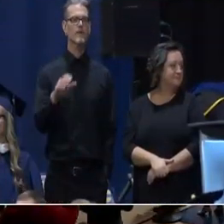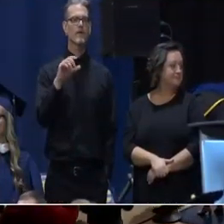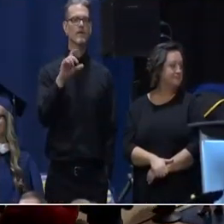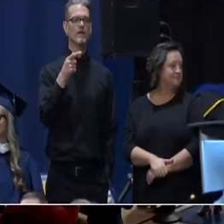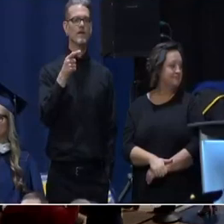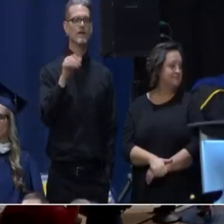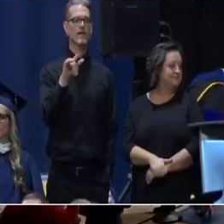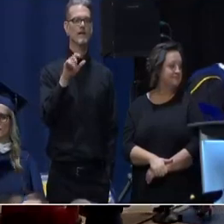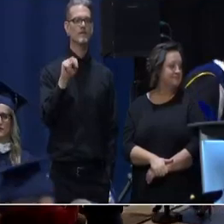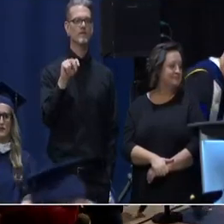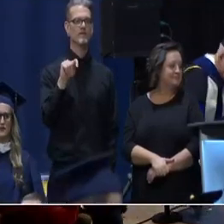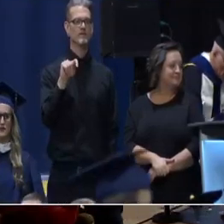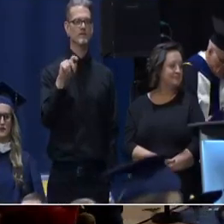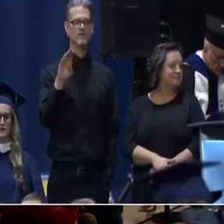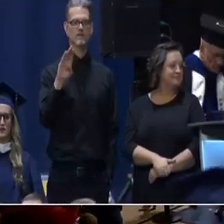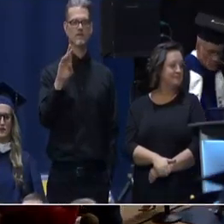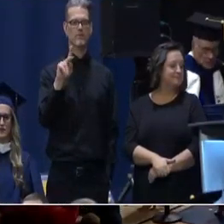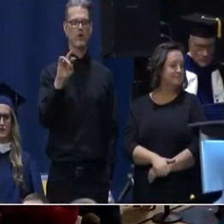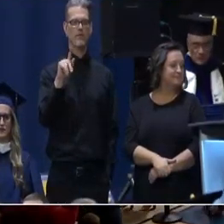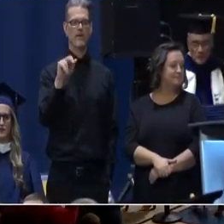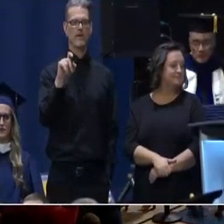Gidget Brubaker.